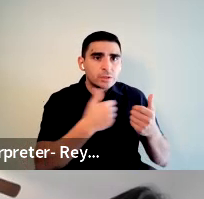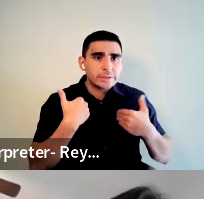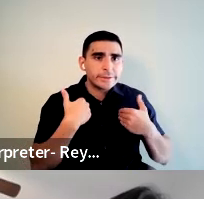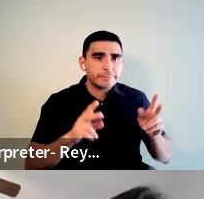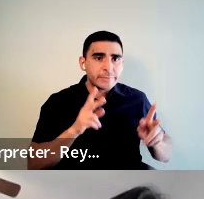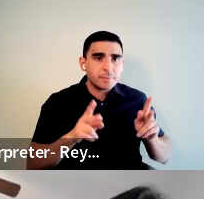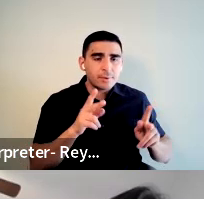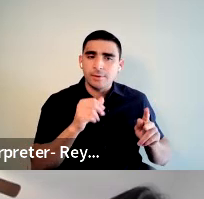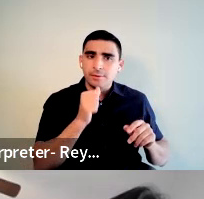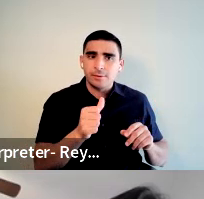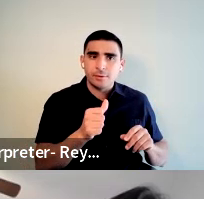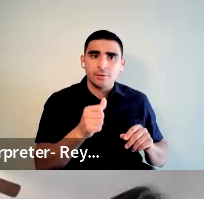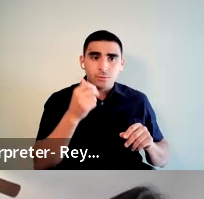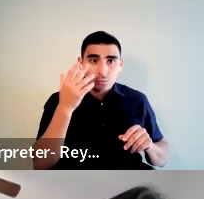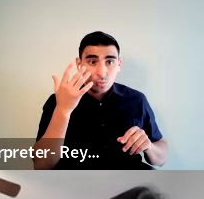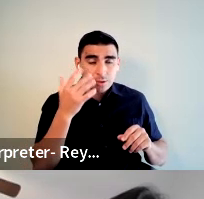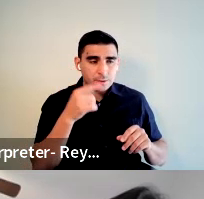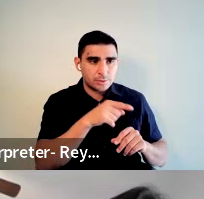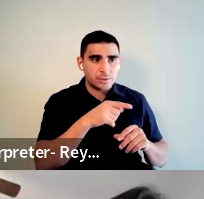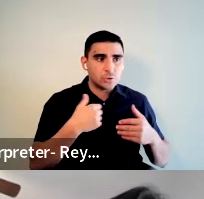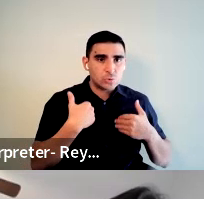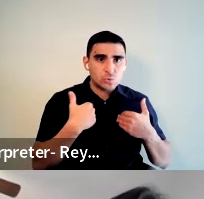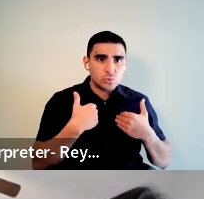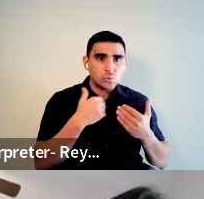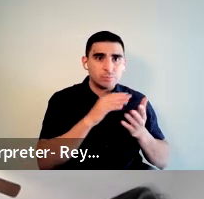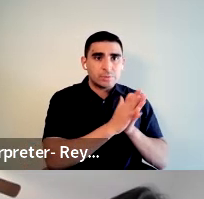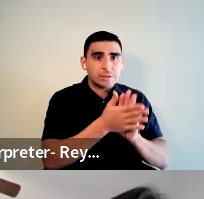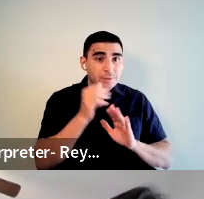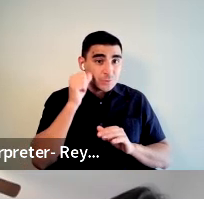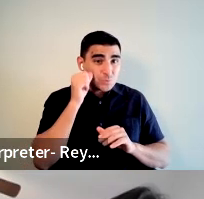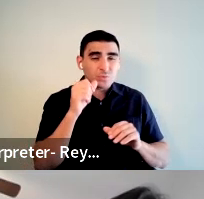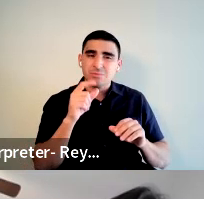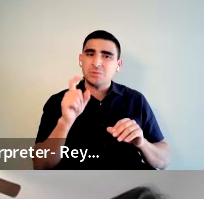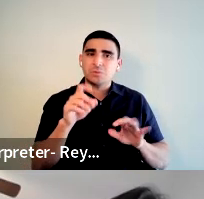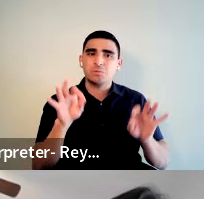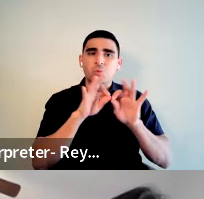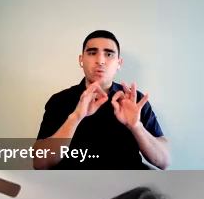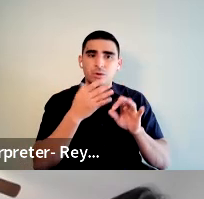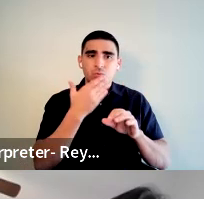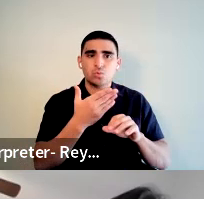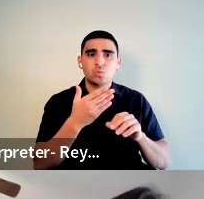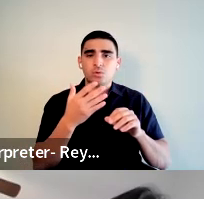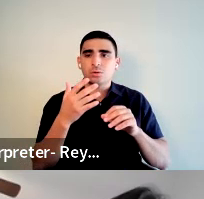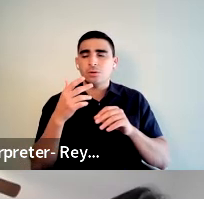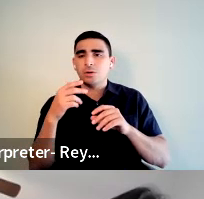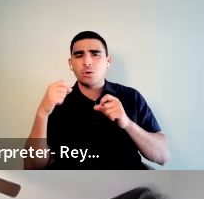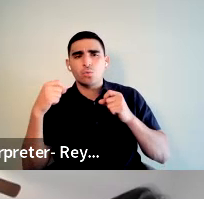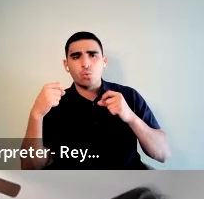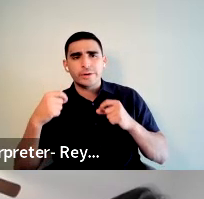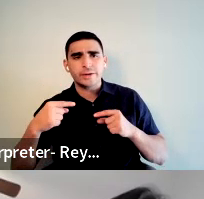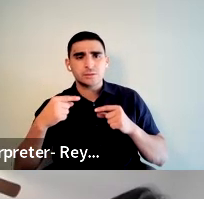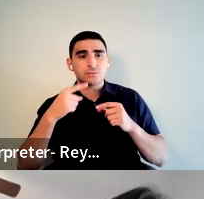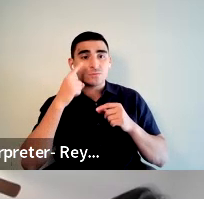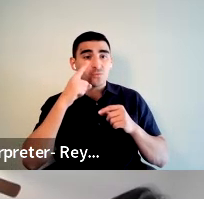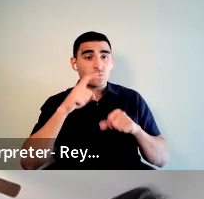as they're no longer becoming youth. And so having the need for a little bit of care coordination for a longer period